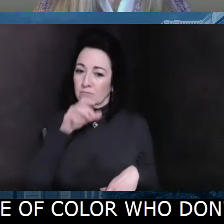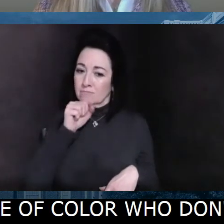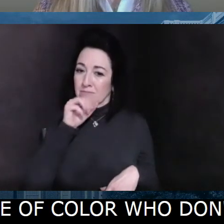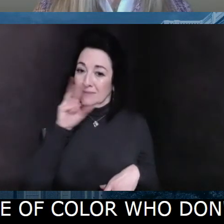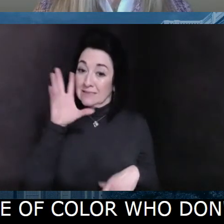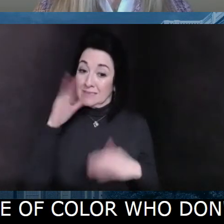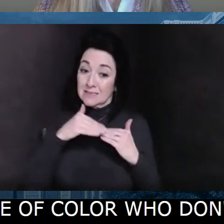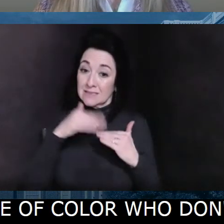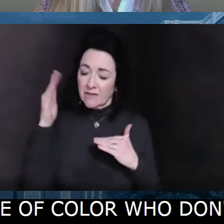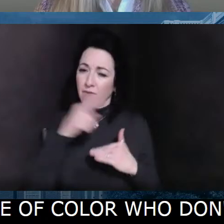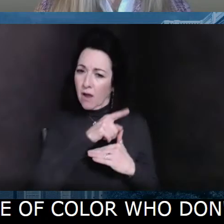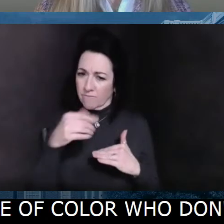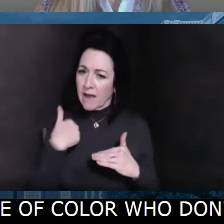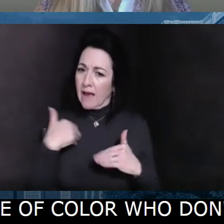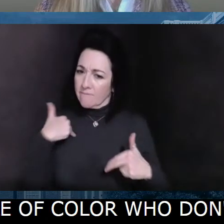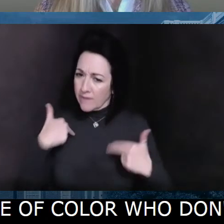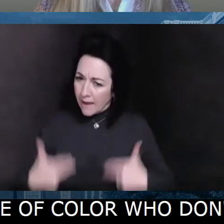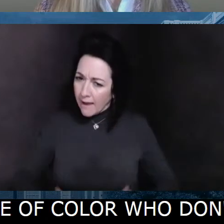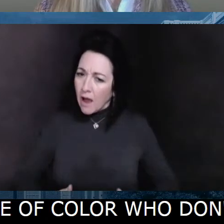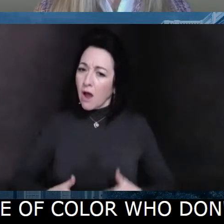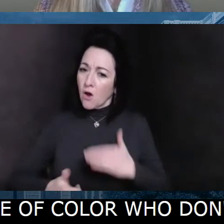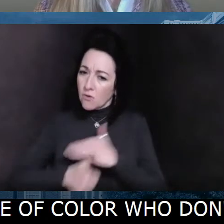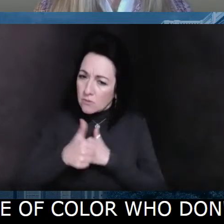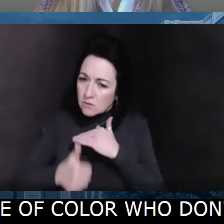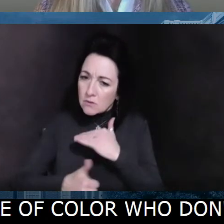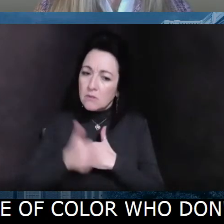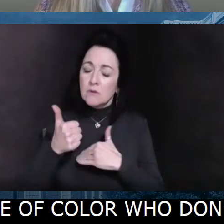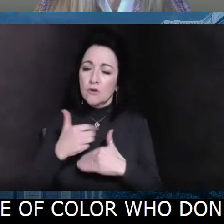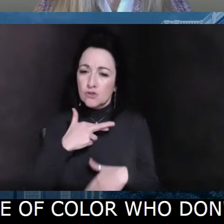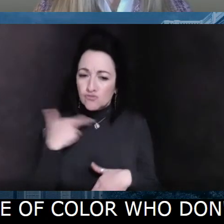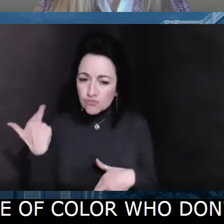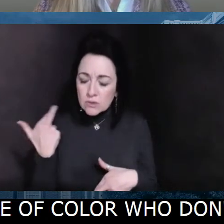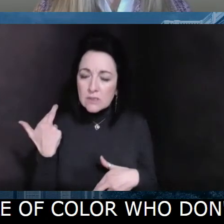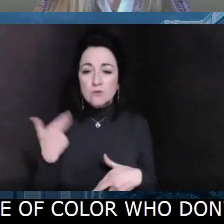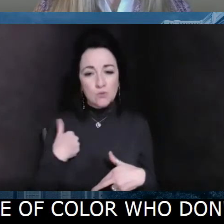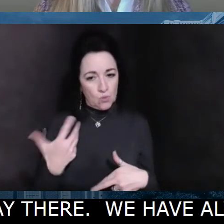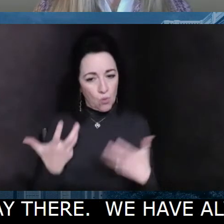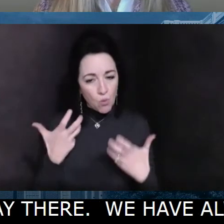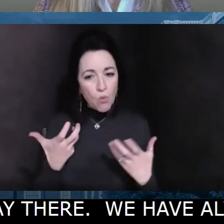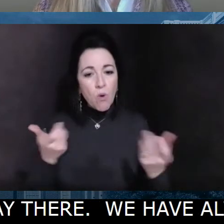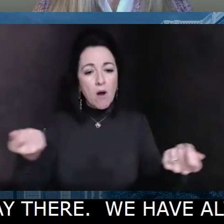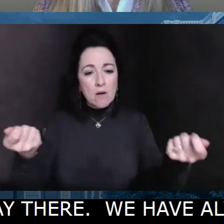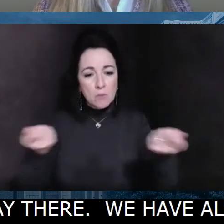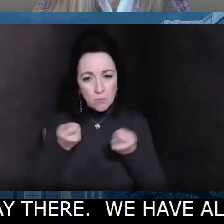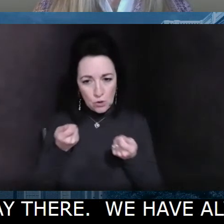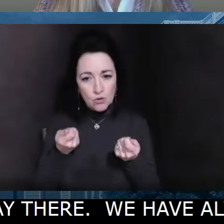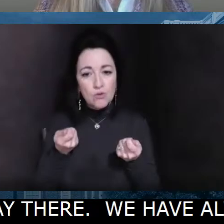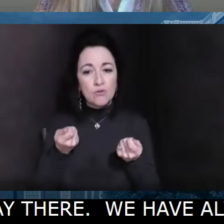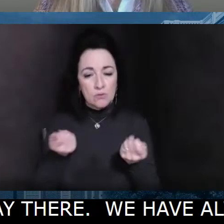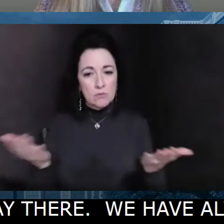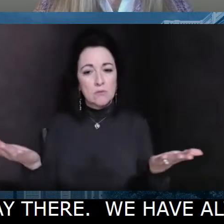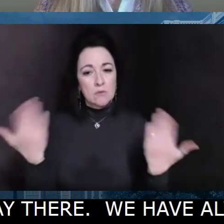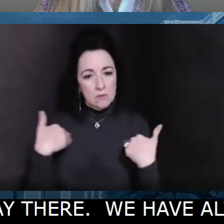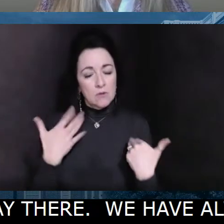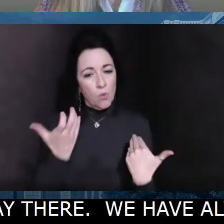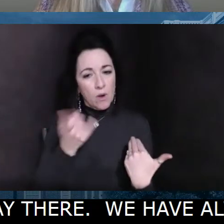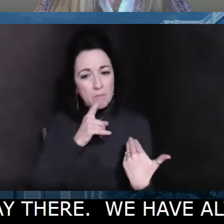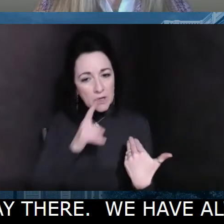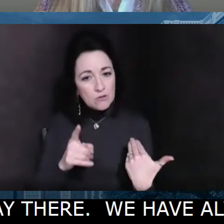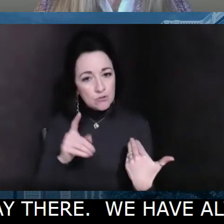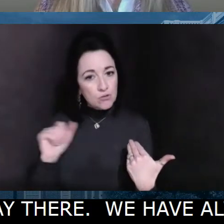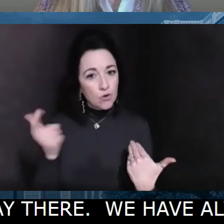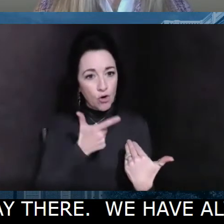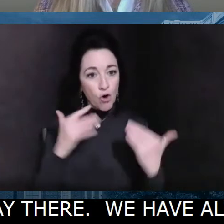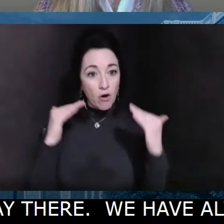these efforts that we're talking about today are geared towards, to make sure everybody has an equitable opportunity to